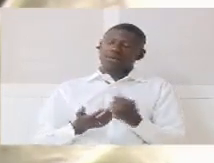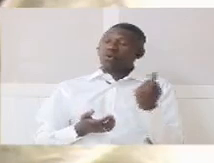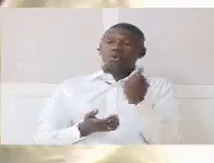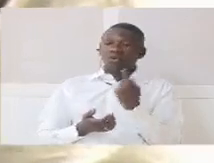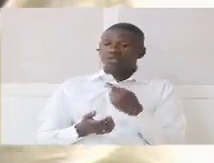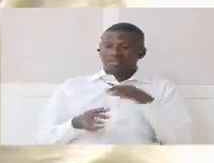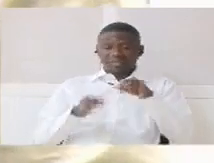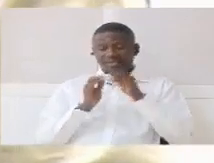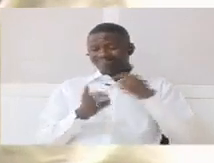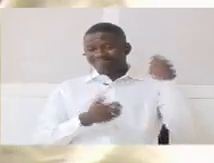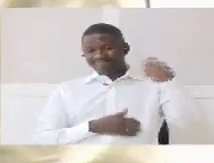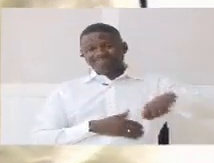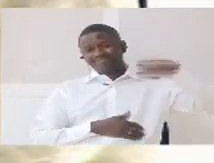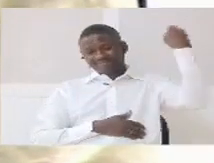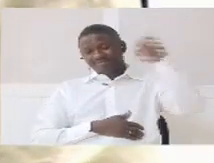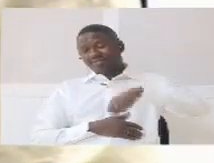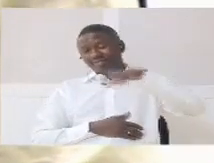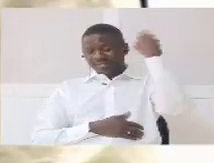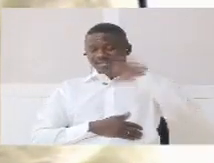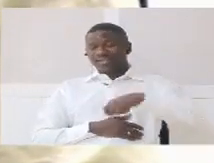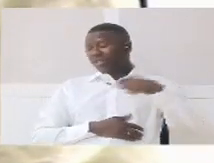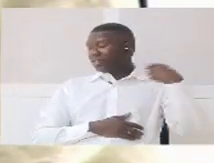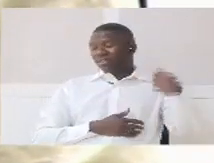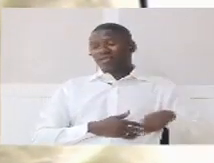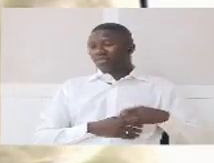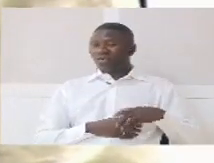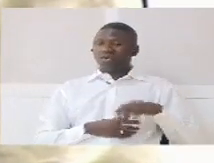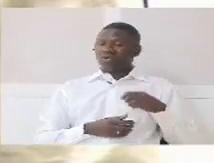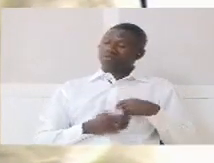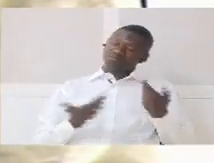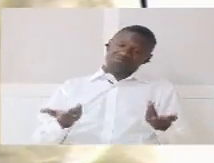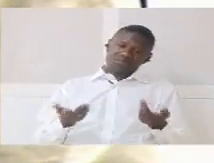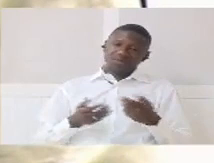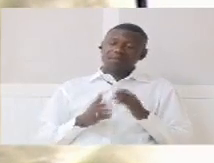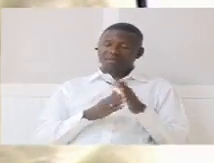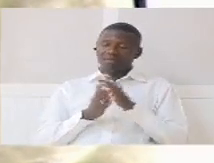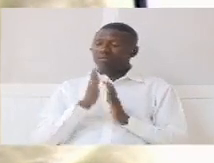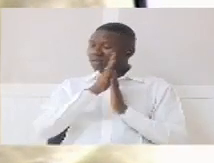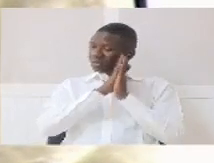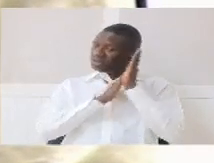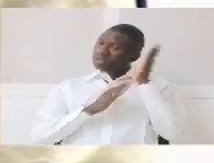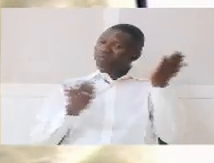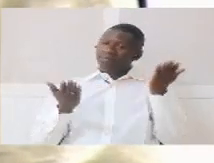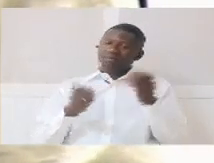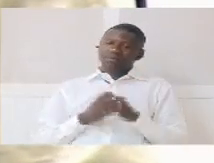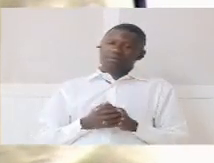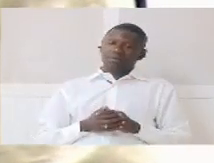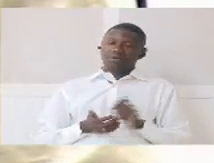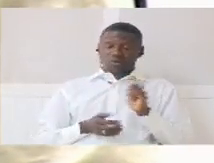You take a fan or a rag and try to fend them off before you fall asleep. That's what he will